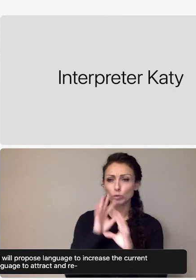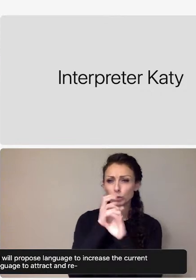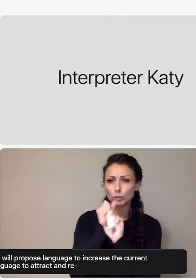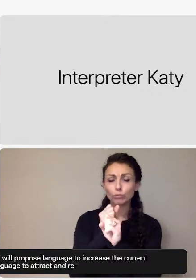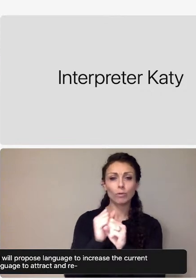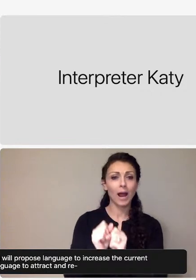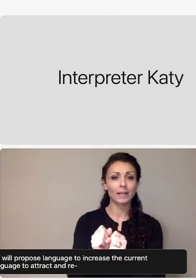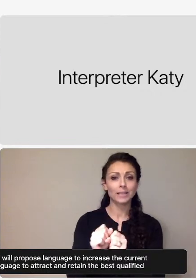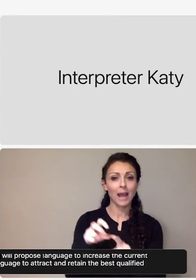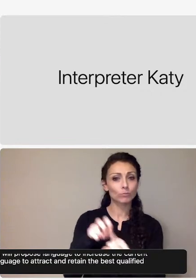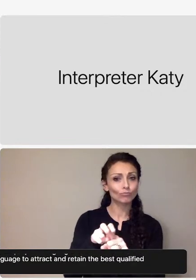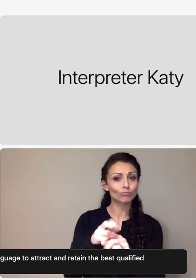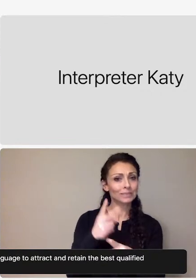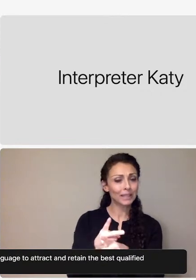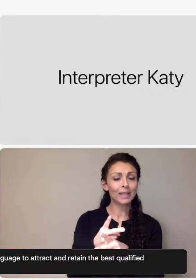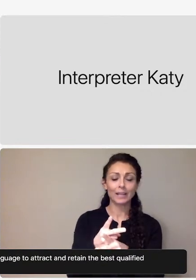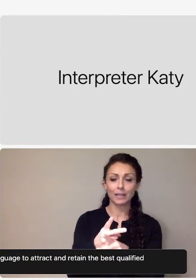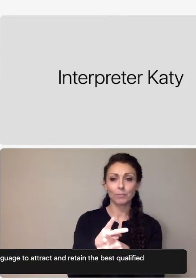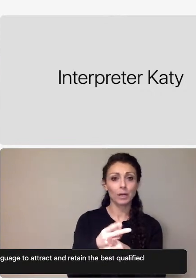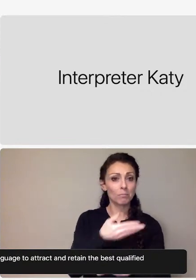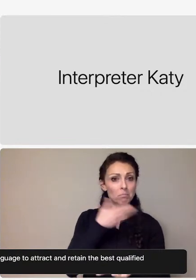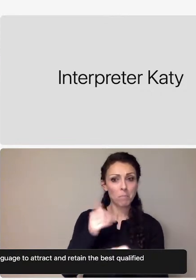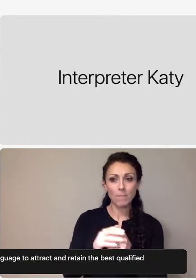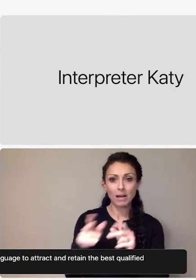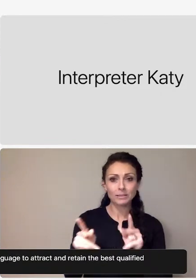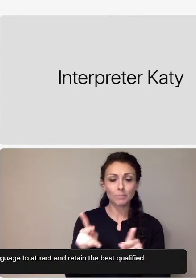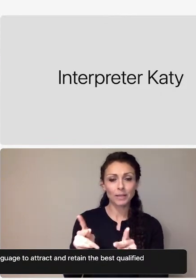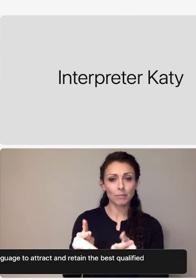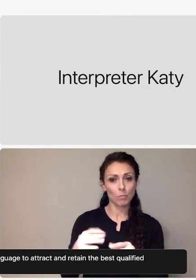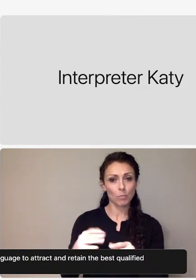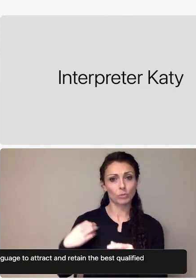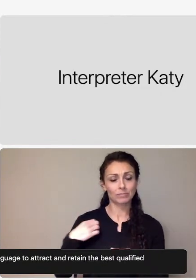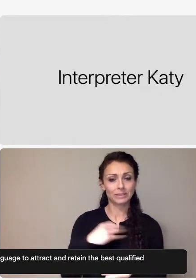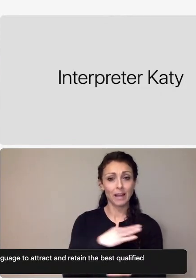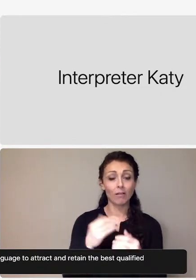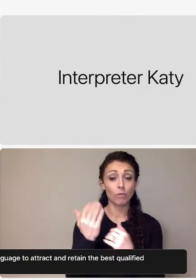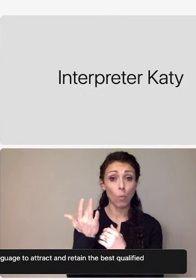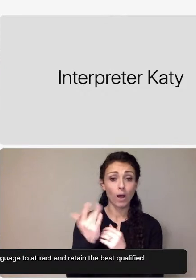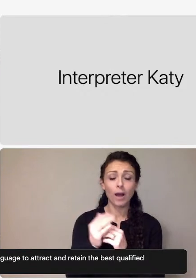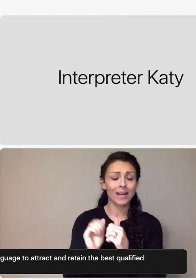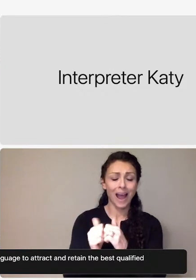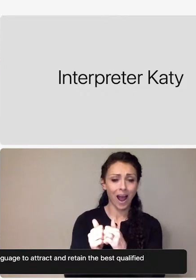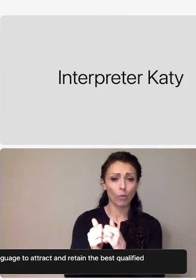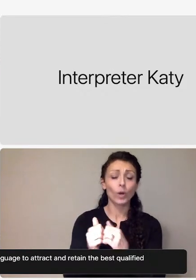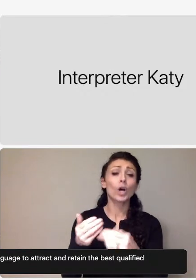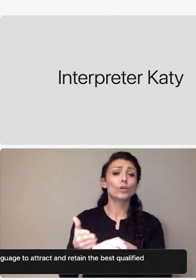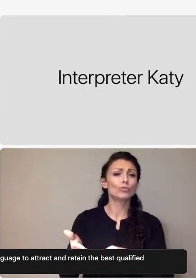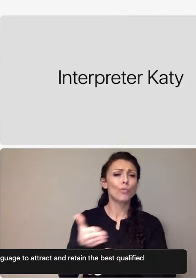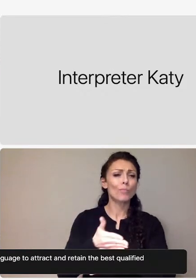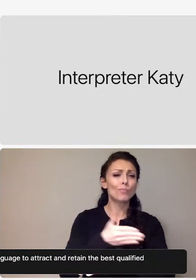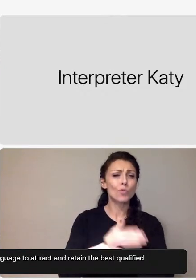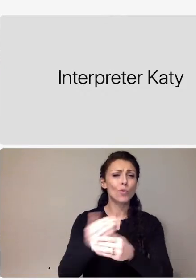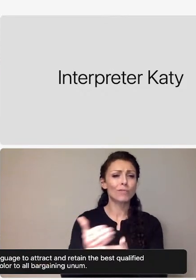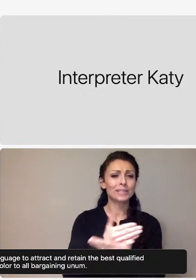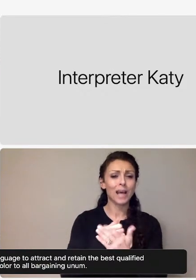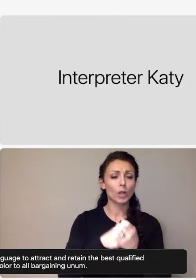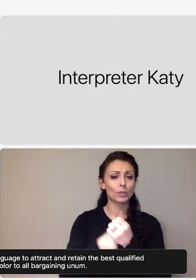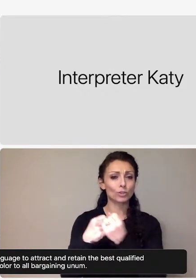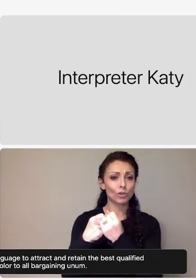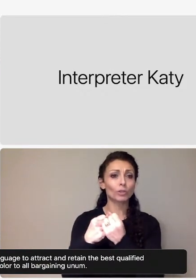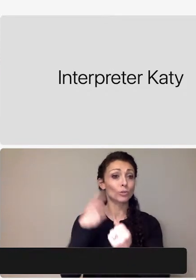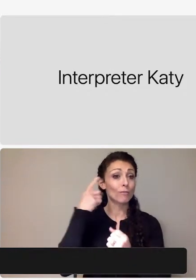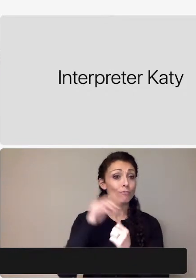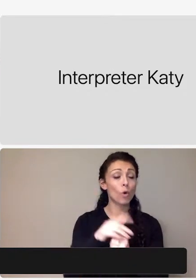professional classified staff by improving the existing salary structure provide cola to all bargaining union members based on the 2021